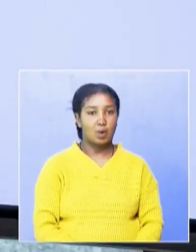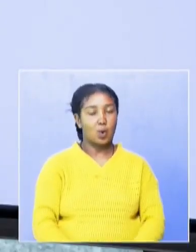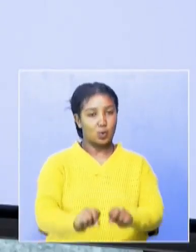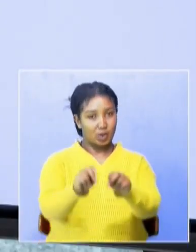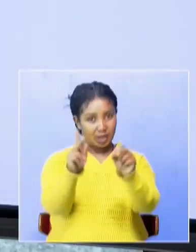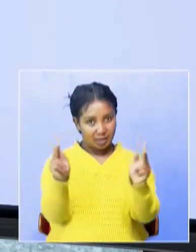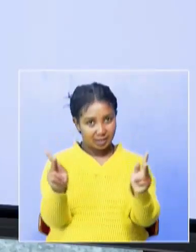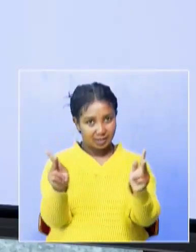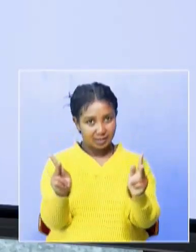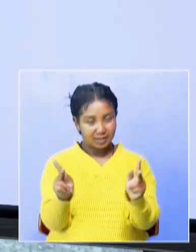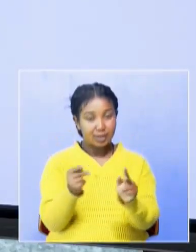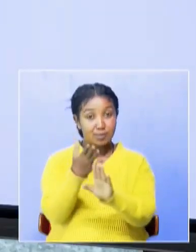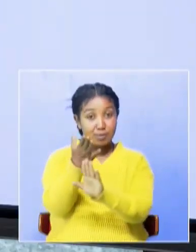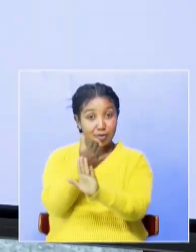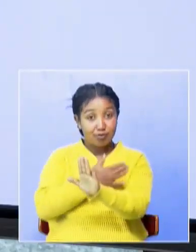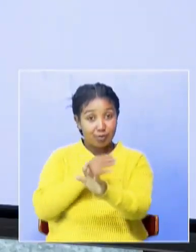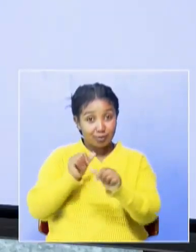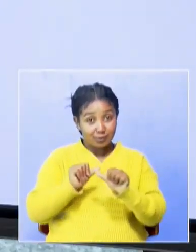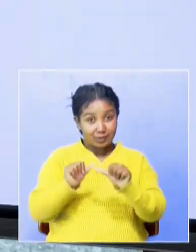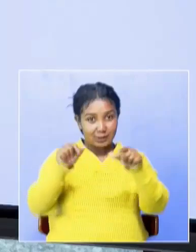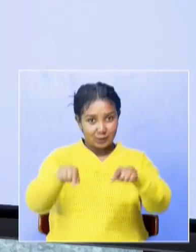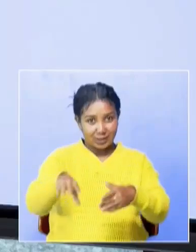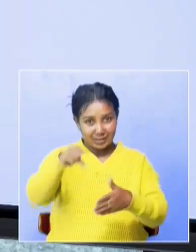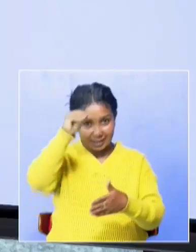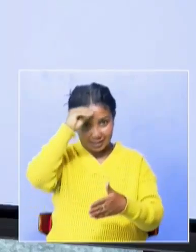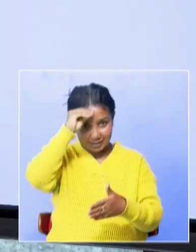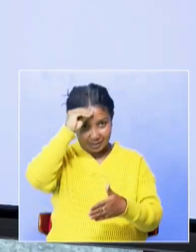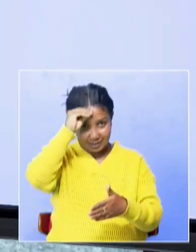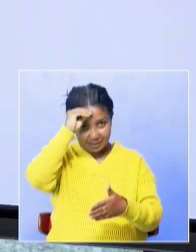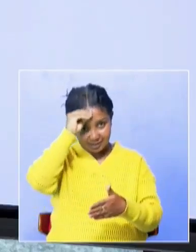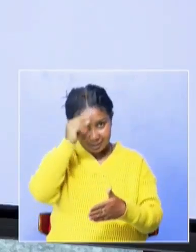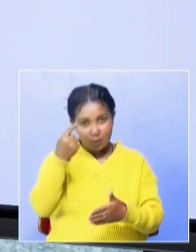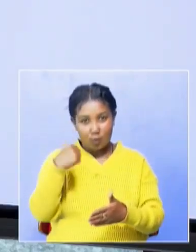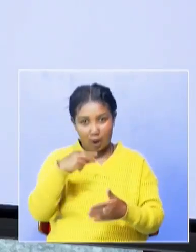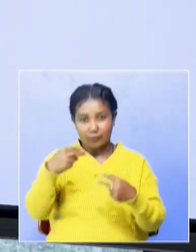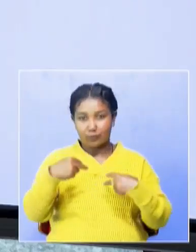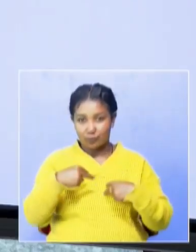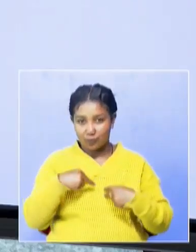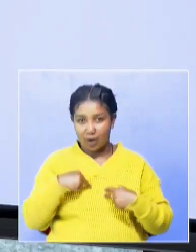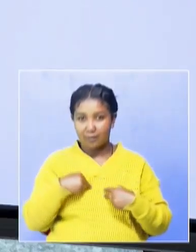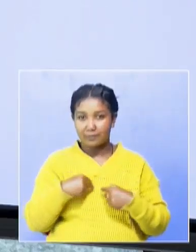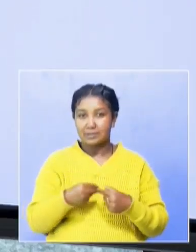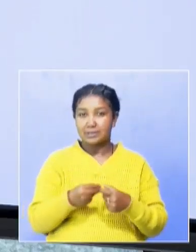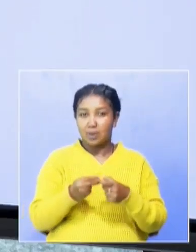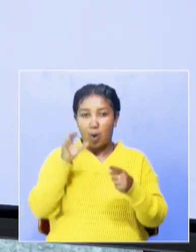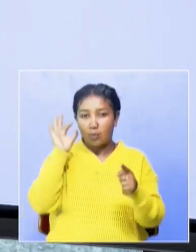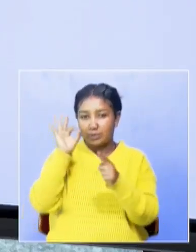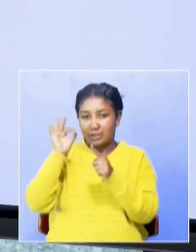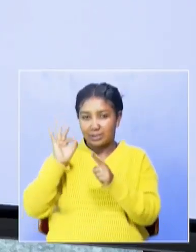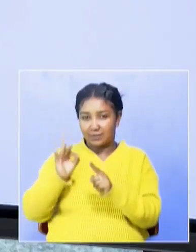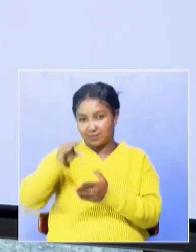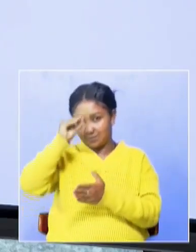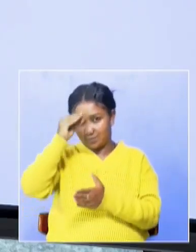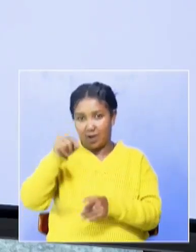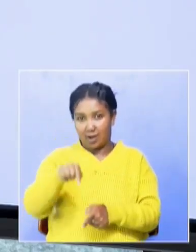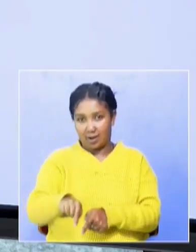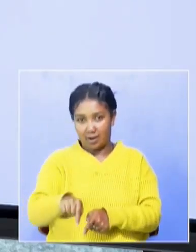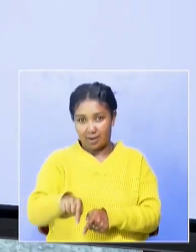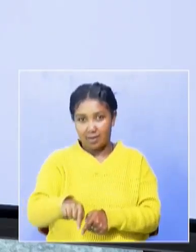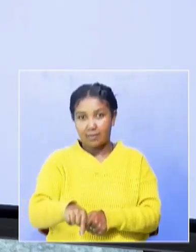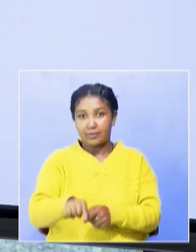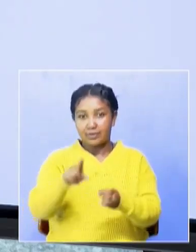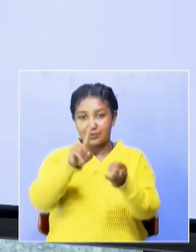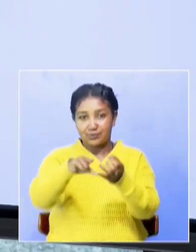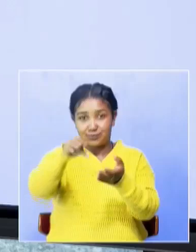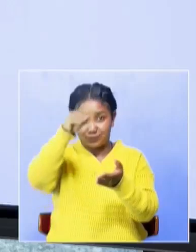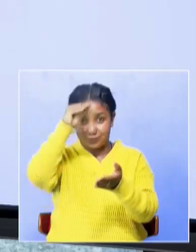Okay, before we go to our today's lesson, we have to have specific objectives of the lesson. Okay, at the